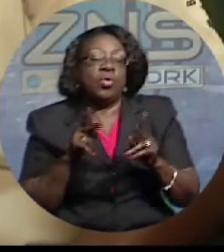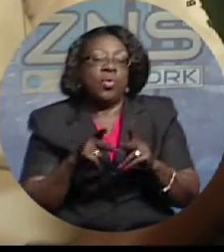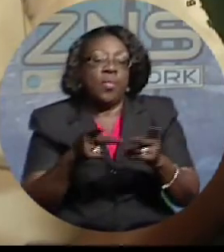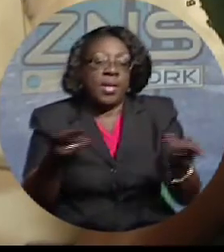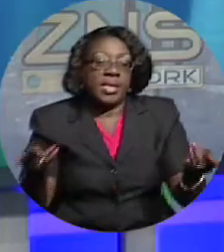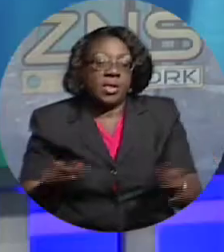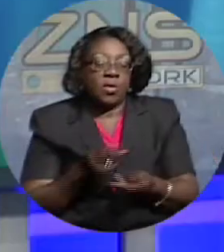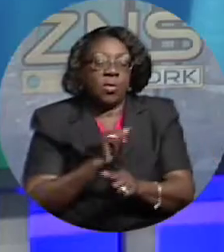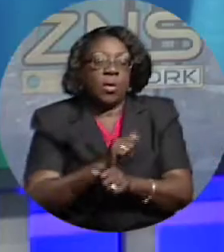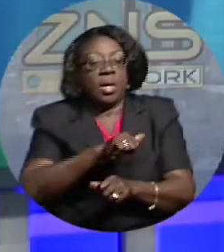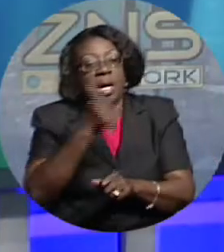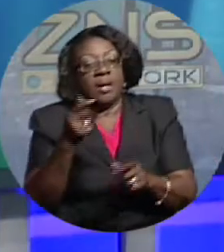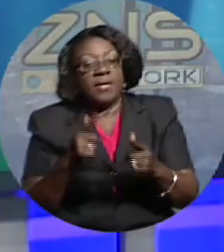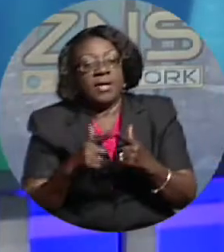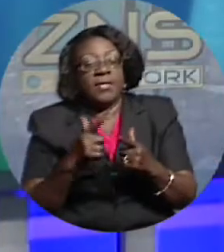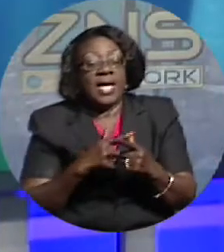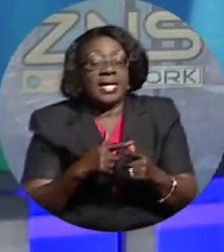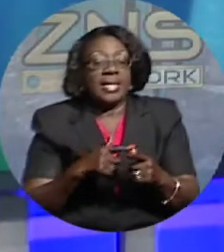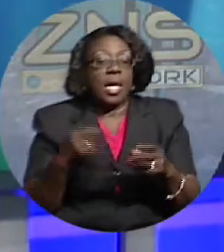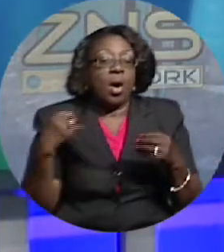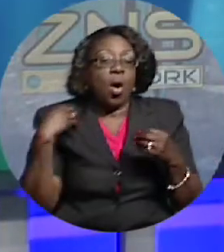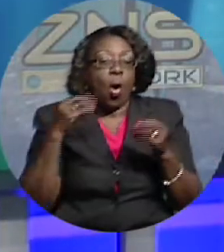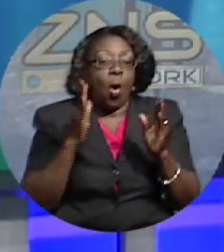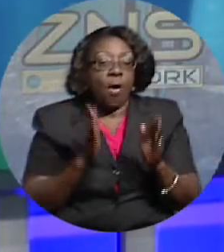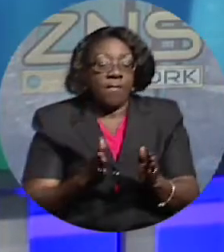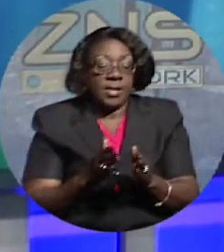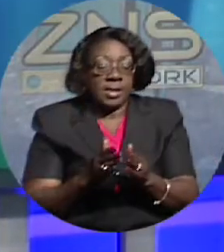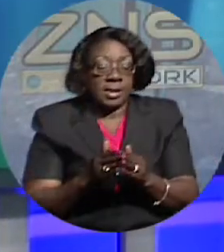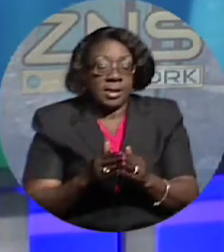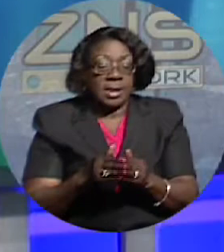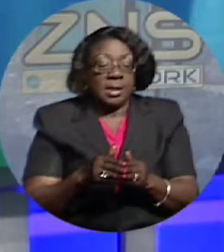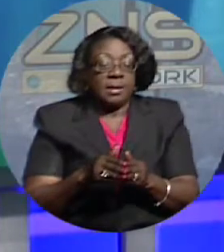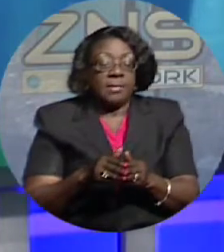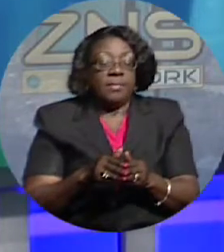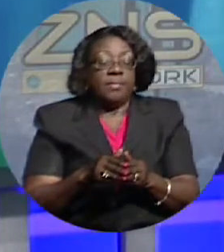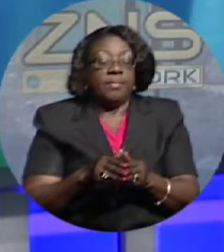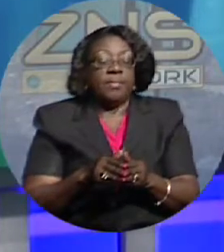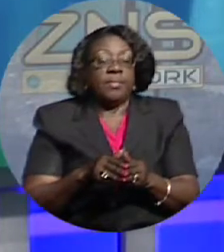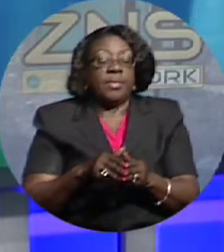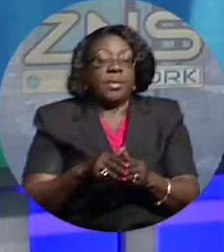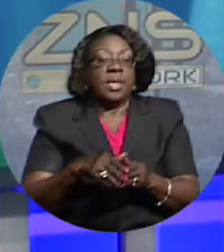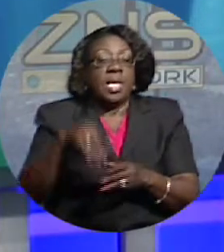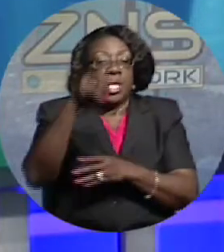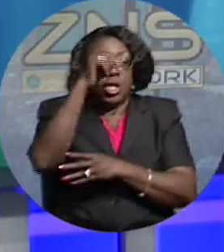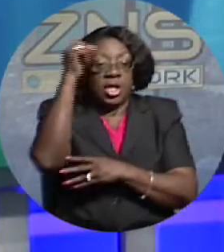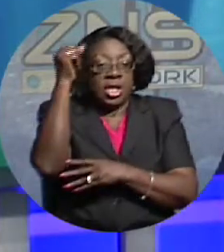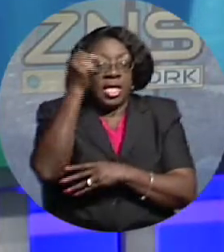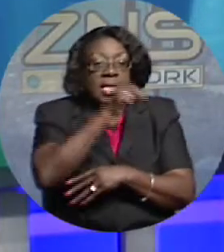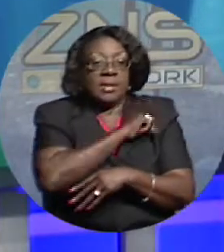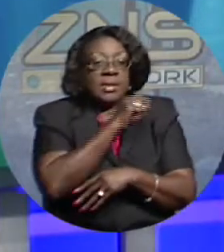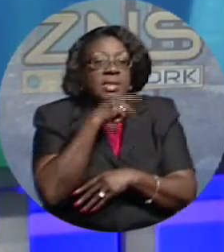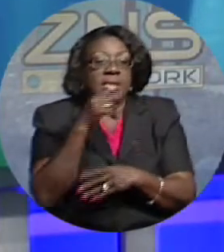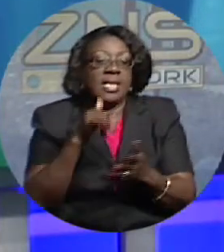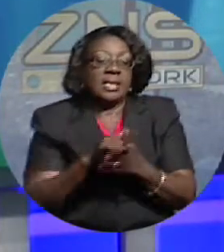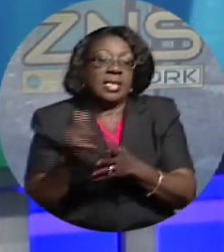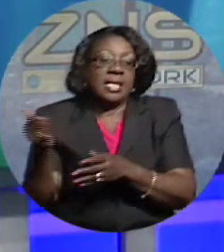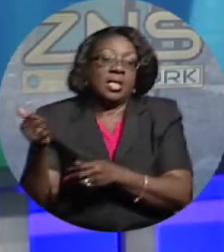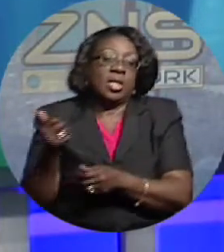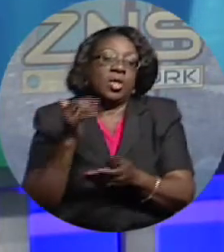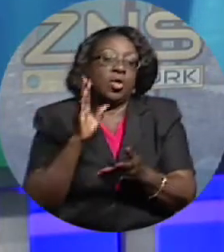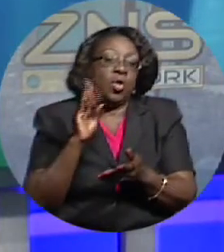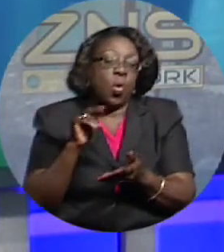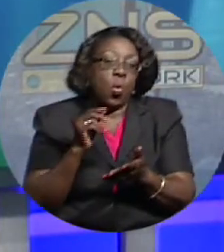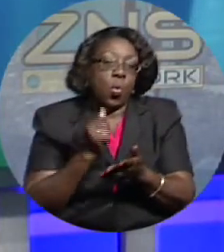office. Now, Labor Minister Shane Gibson says he believes the request for a strike certificate is the union's response